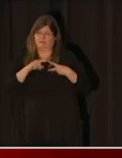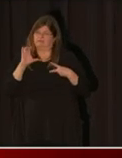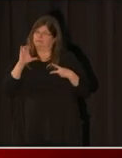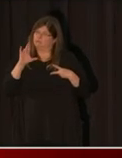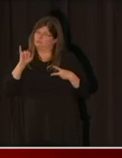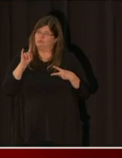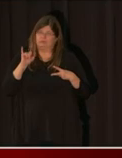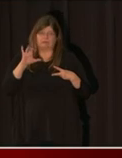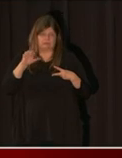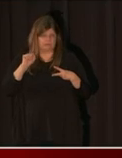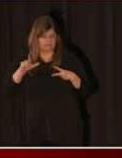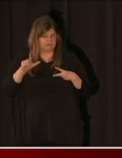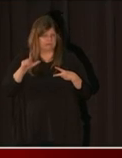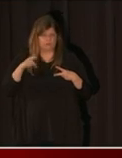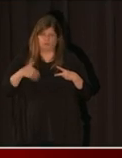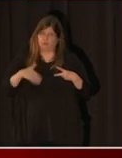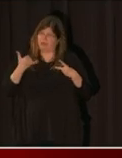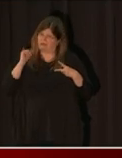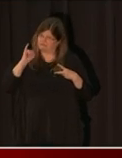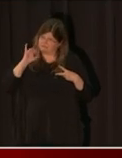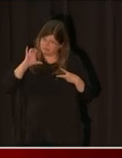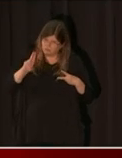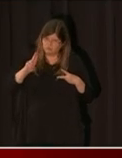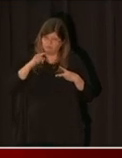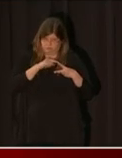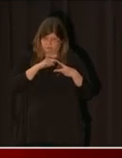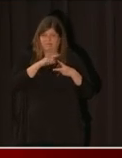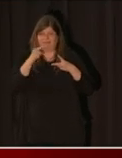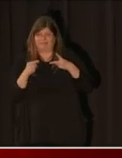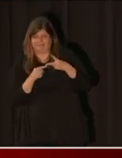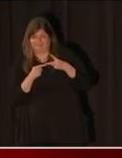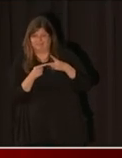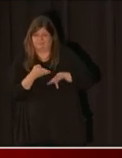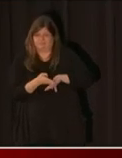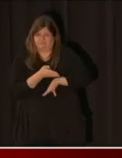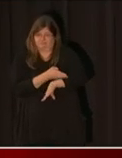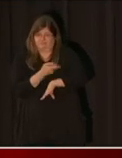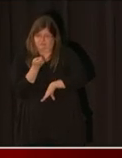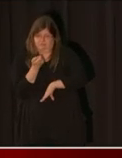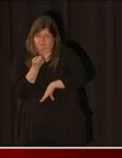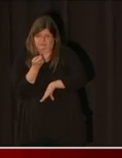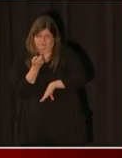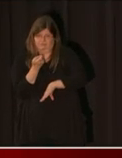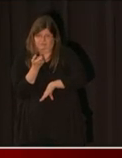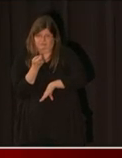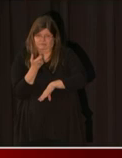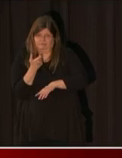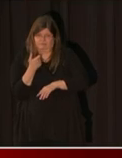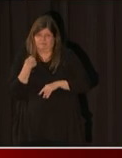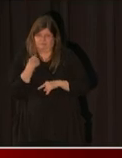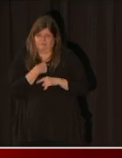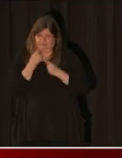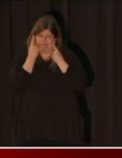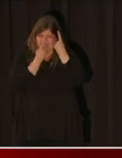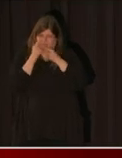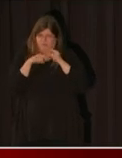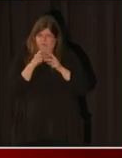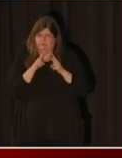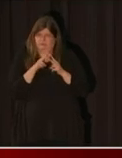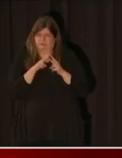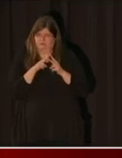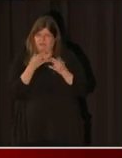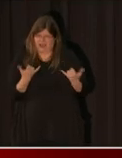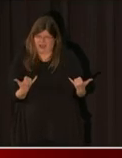got a report from the family this morning, and he's doing better. So we're all thinking about those 2 members who have been